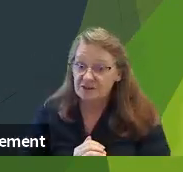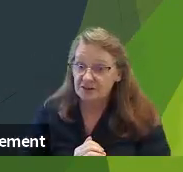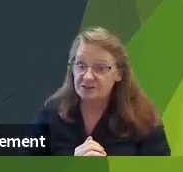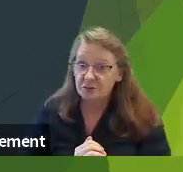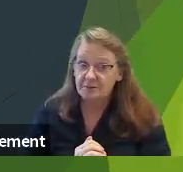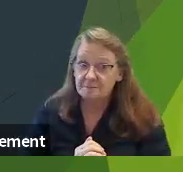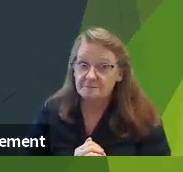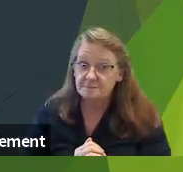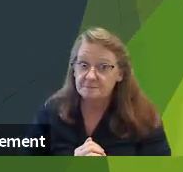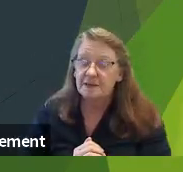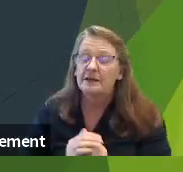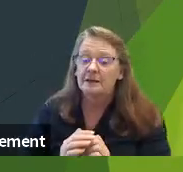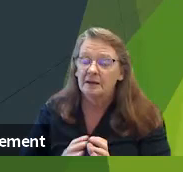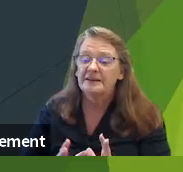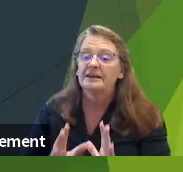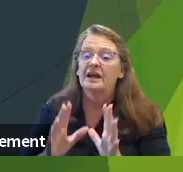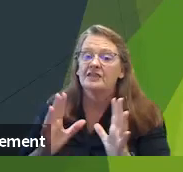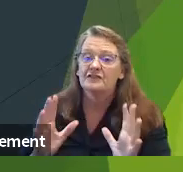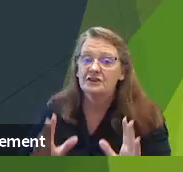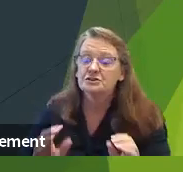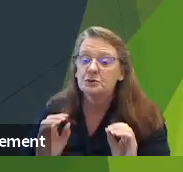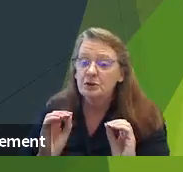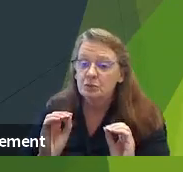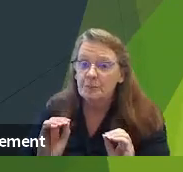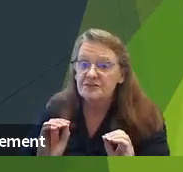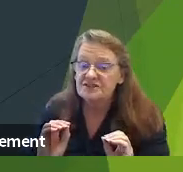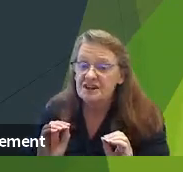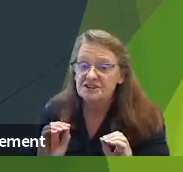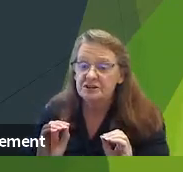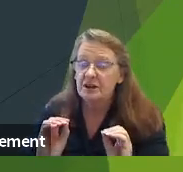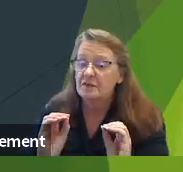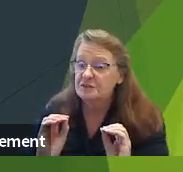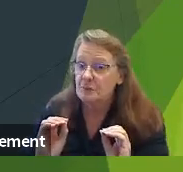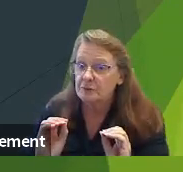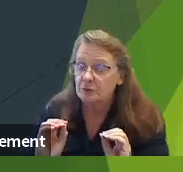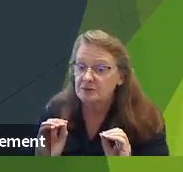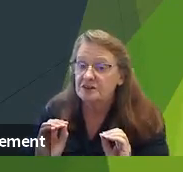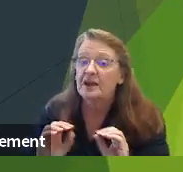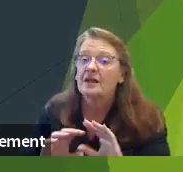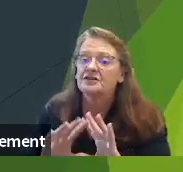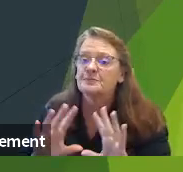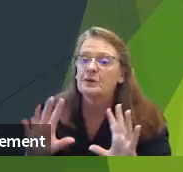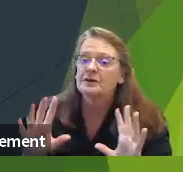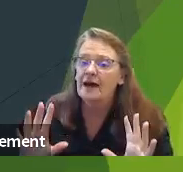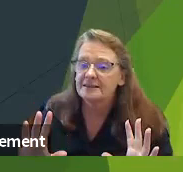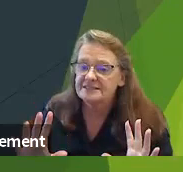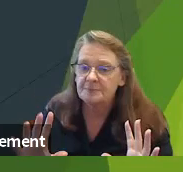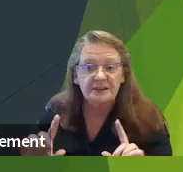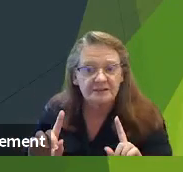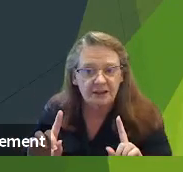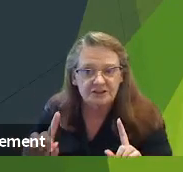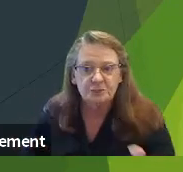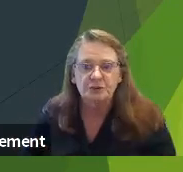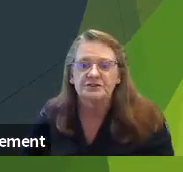Now I'm going to tell you the story. Again, the visual representation of the spoken words, the spoken